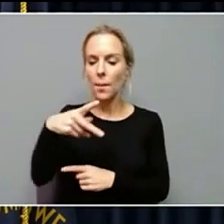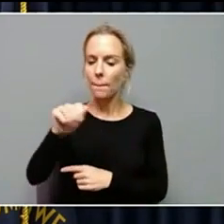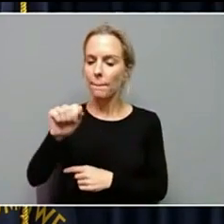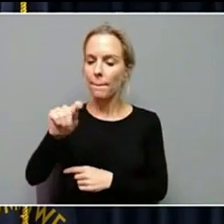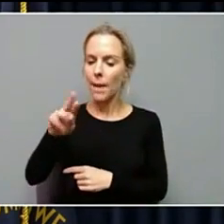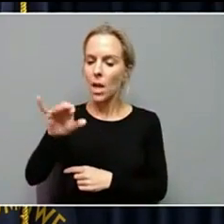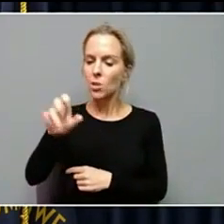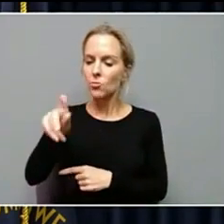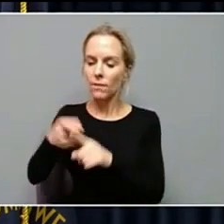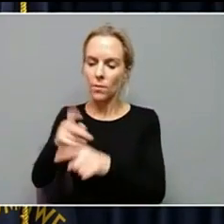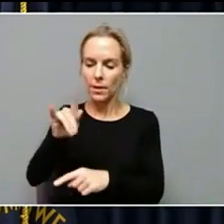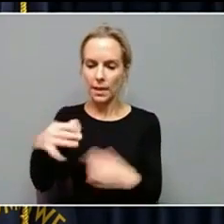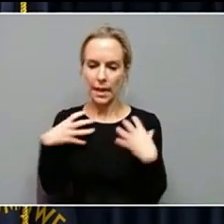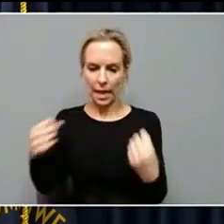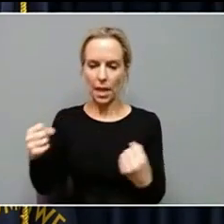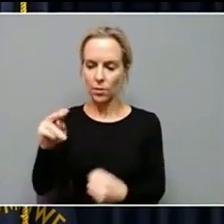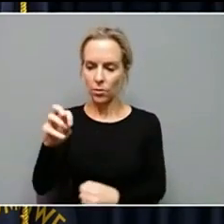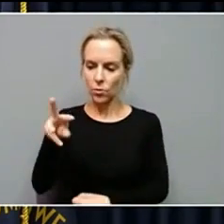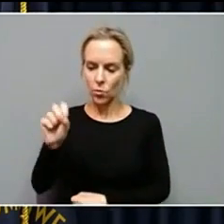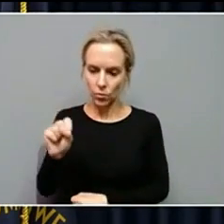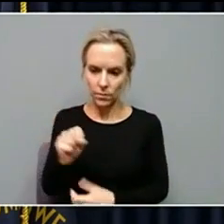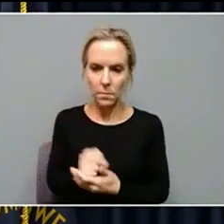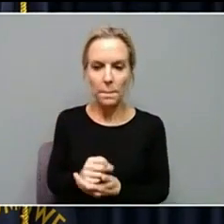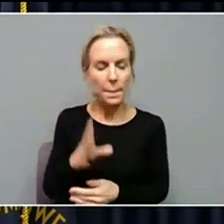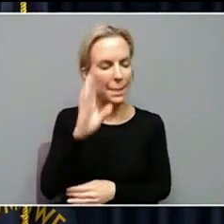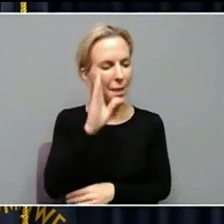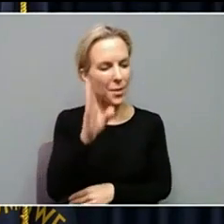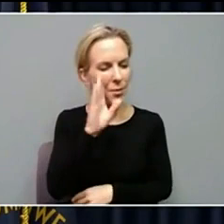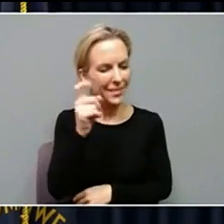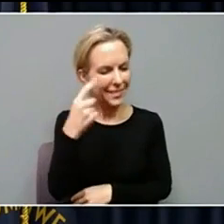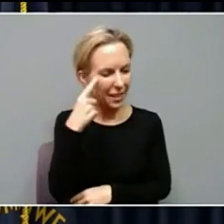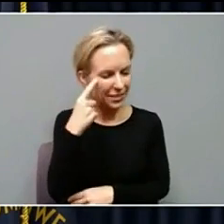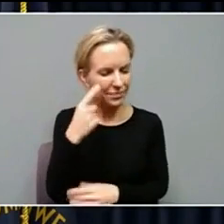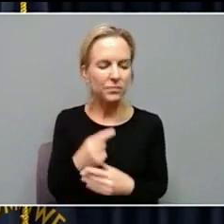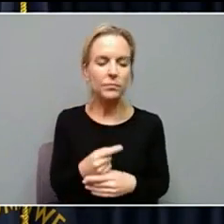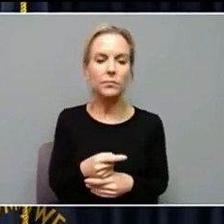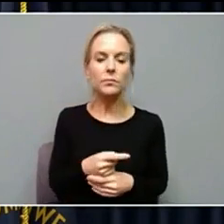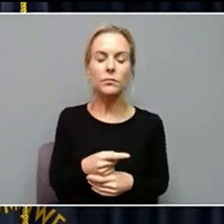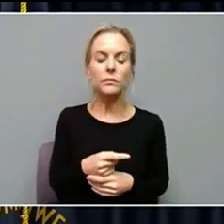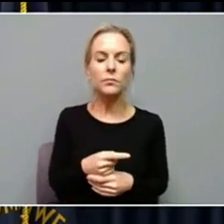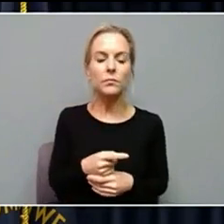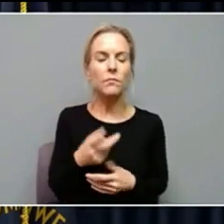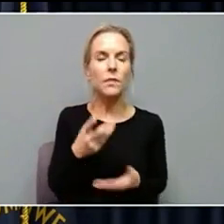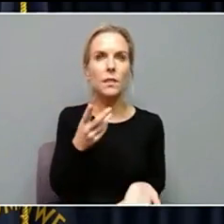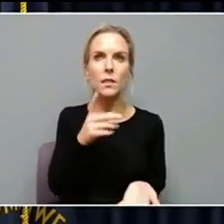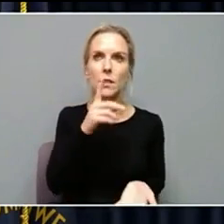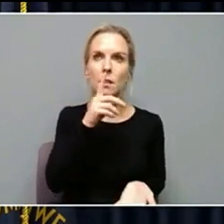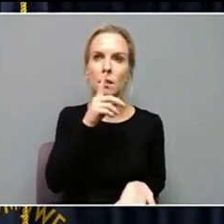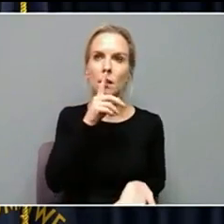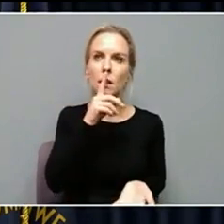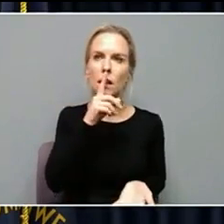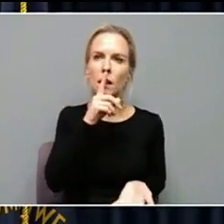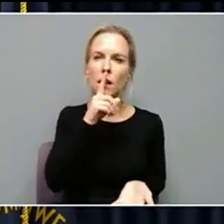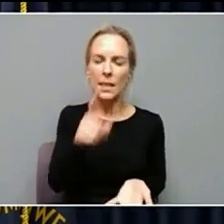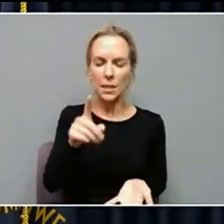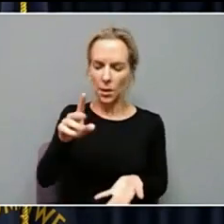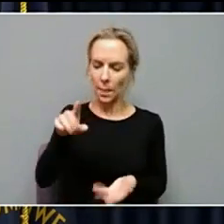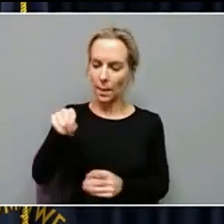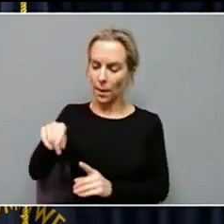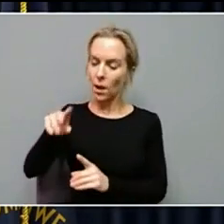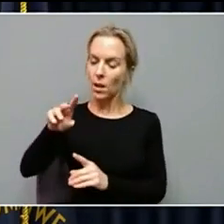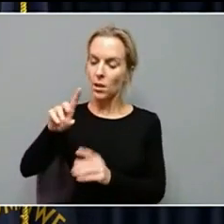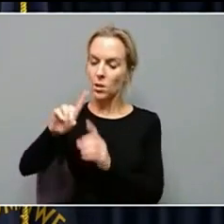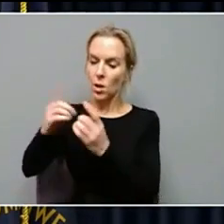Hi, Governor. Is it a blanket Department of Public Health order to